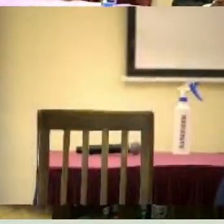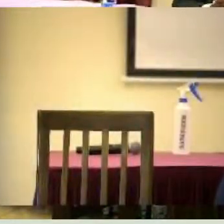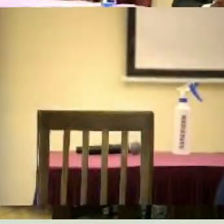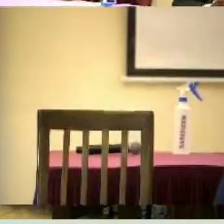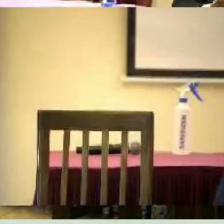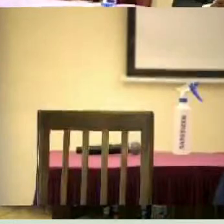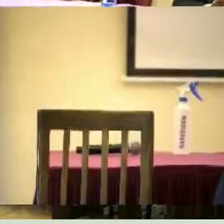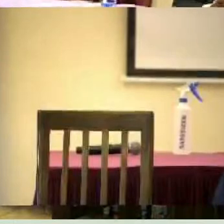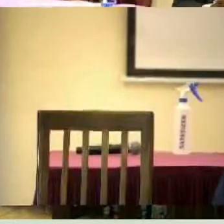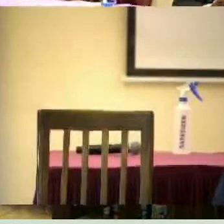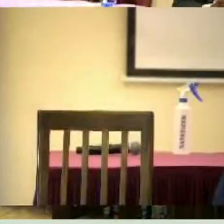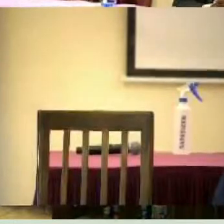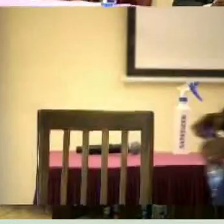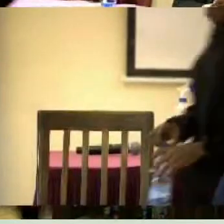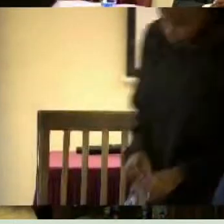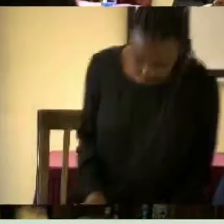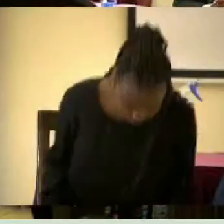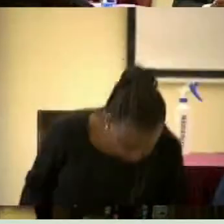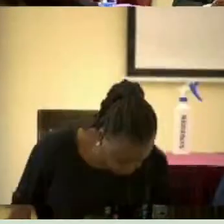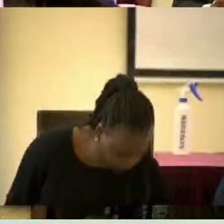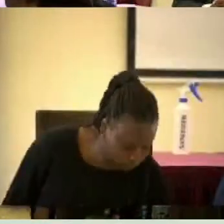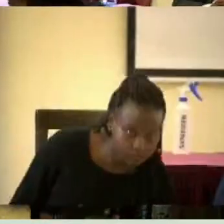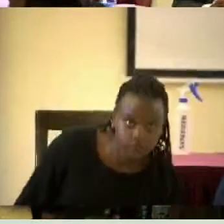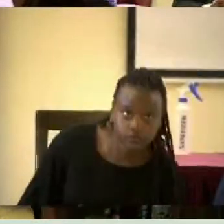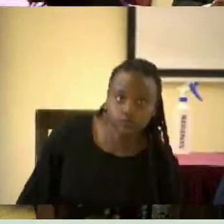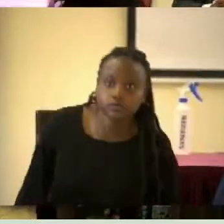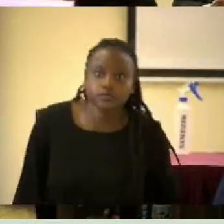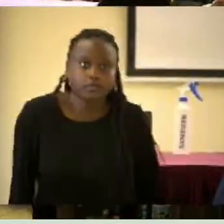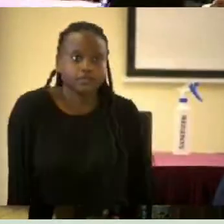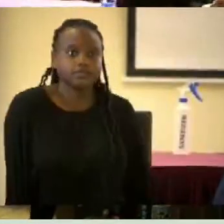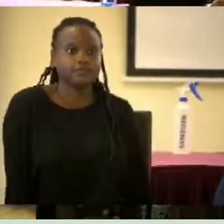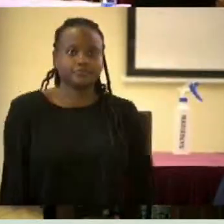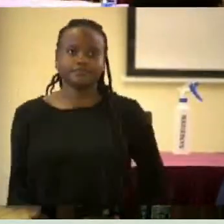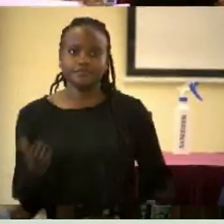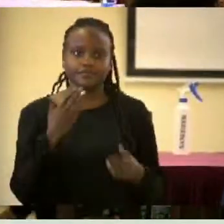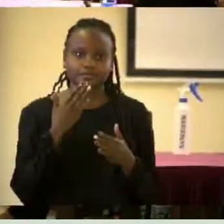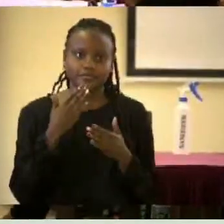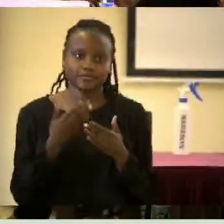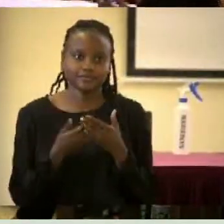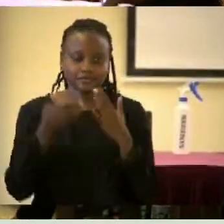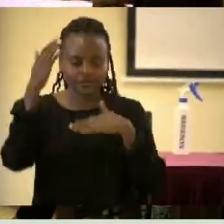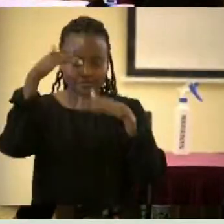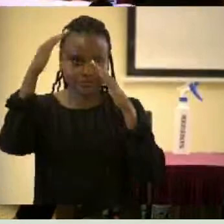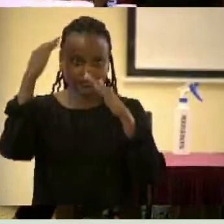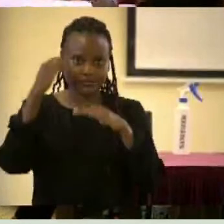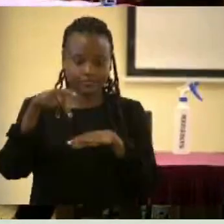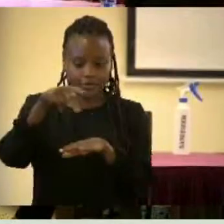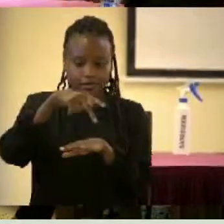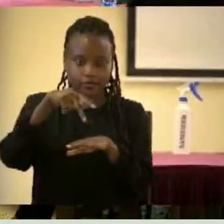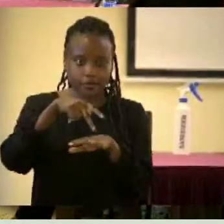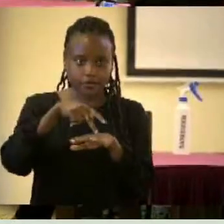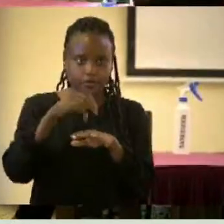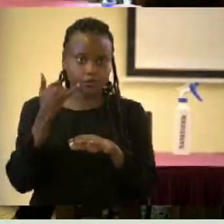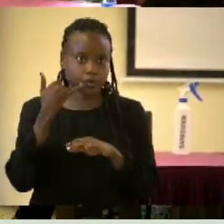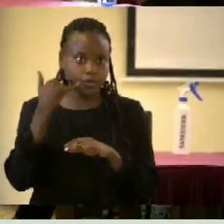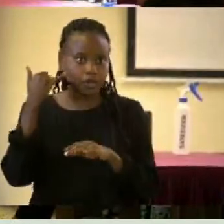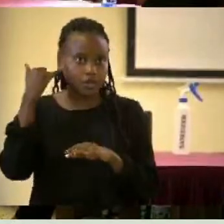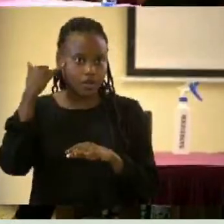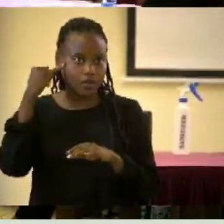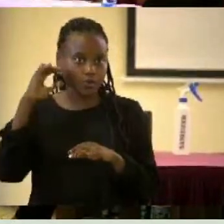Thank you so much, Professor Lena Nahone Wati, Principal, Nakuru